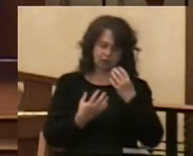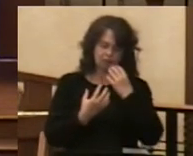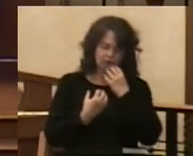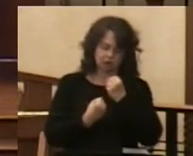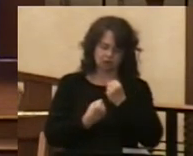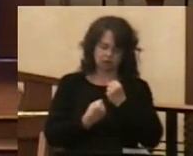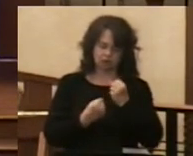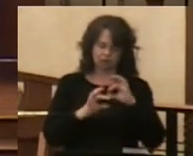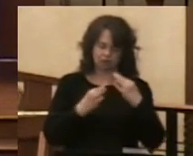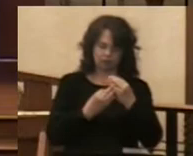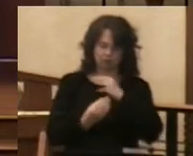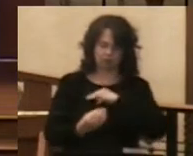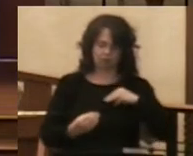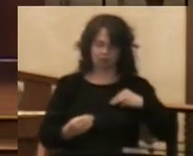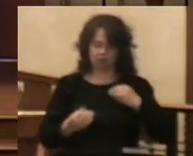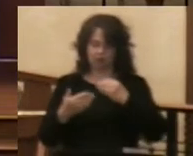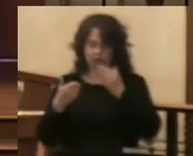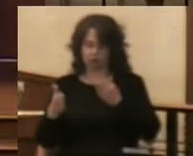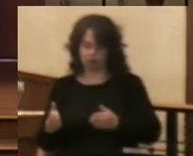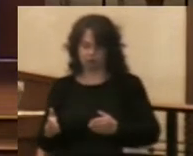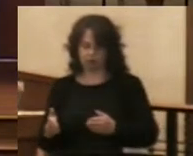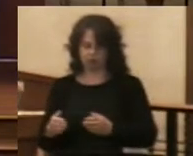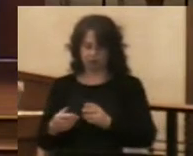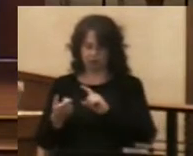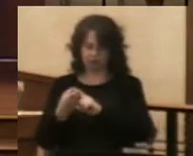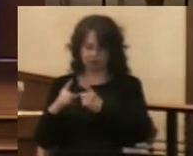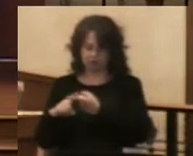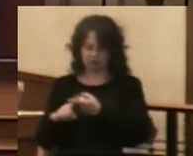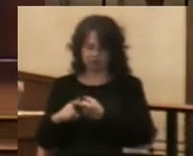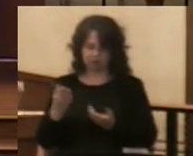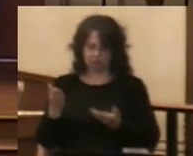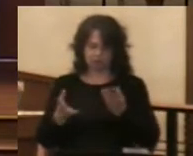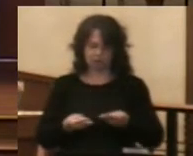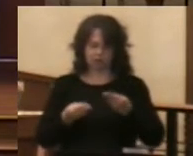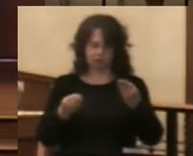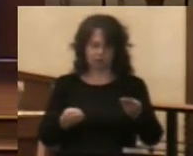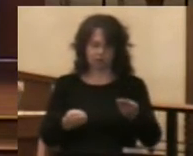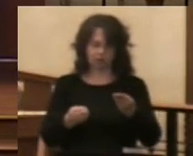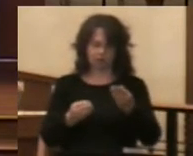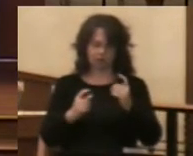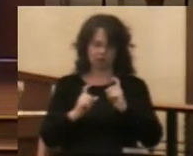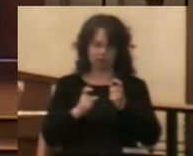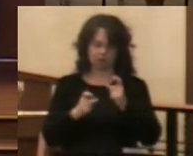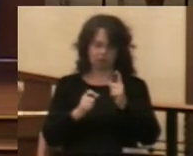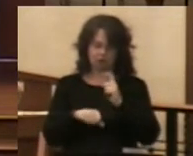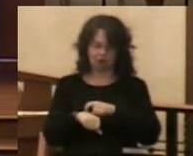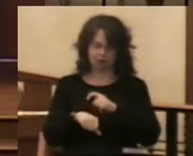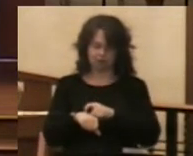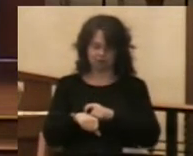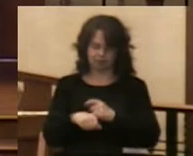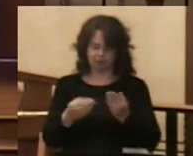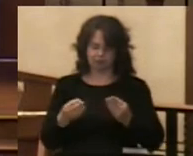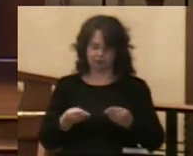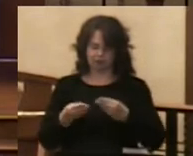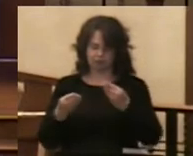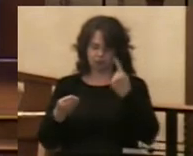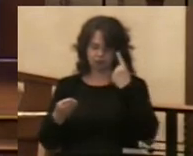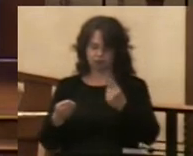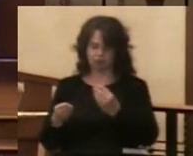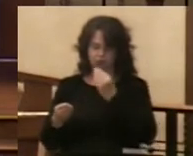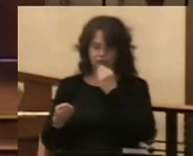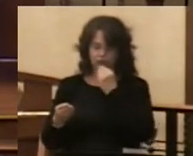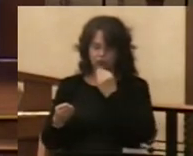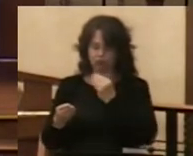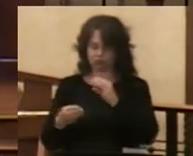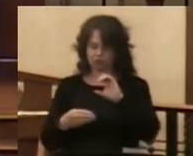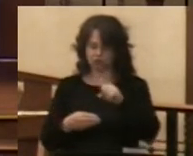family member, neighbor, or colleague. It may be giving the gift of time. It may be contributing to food share